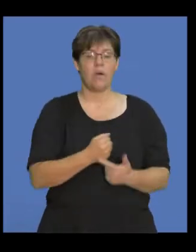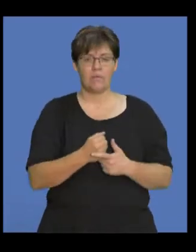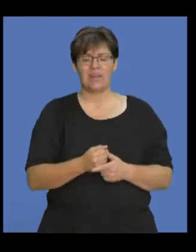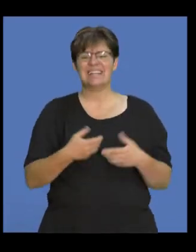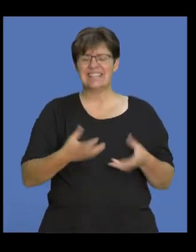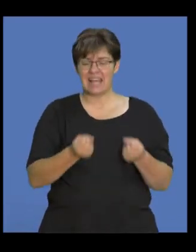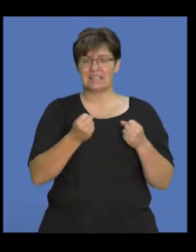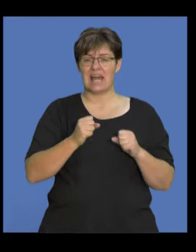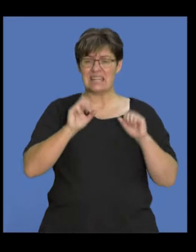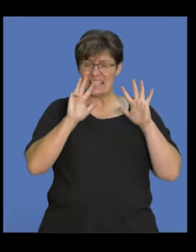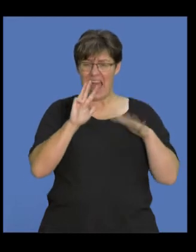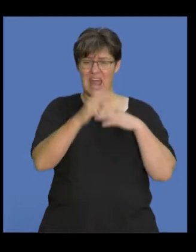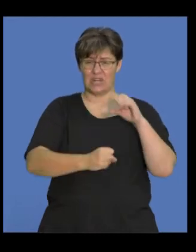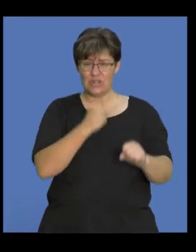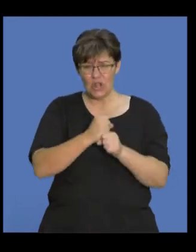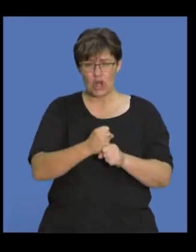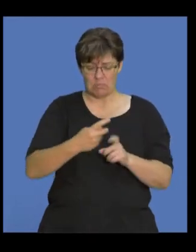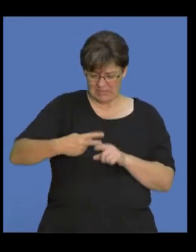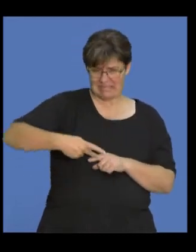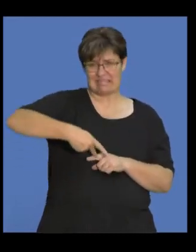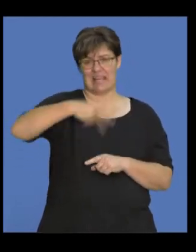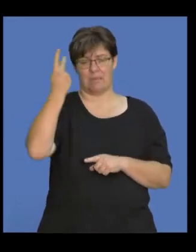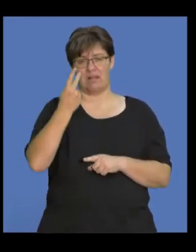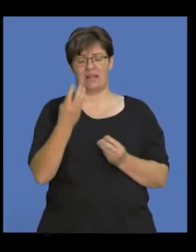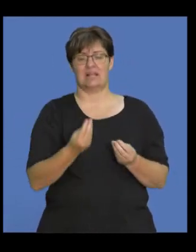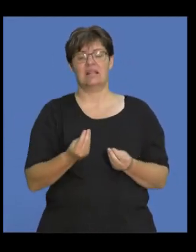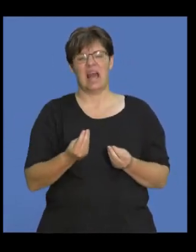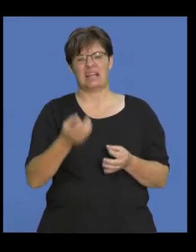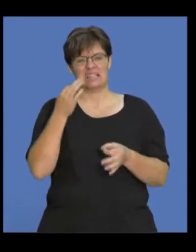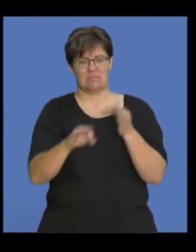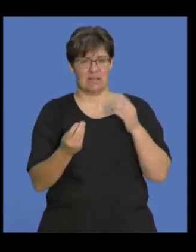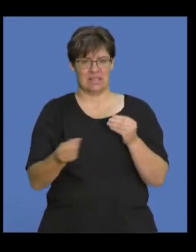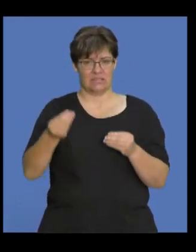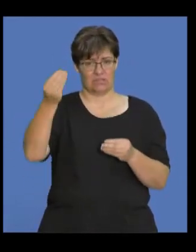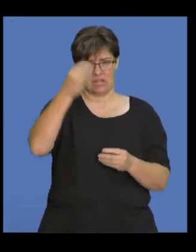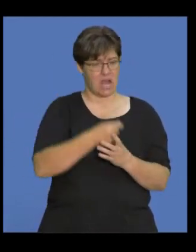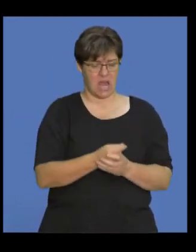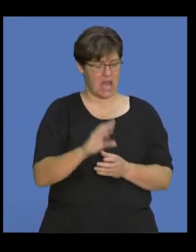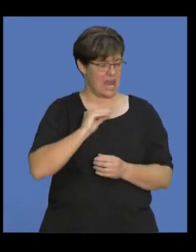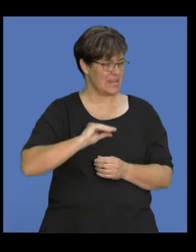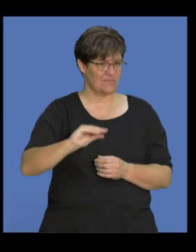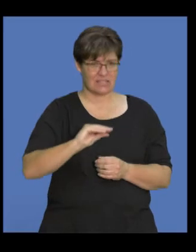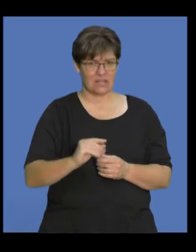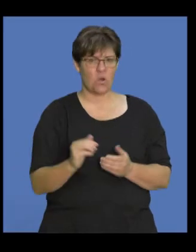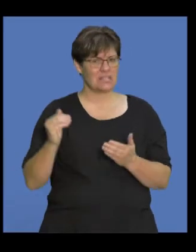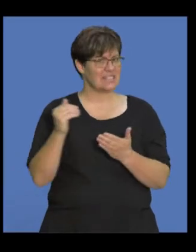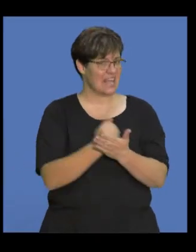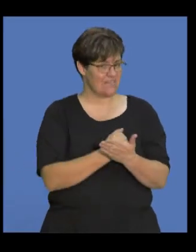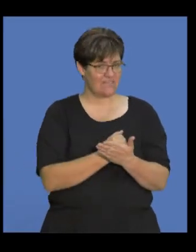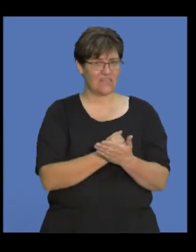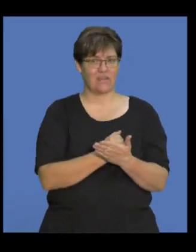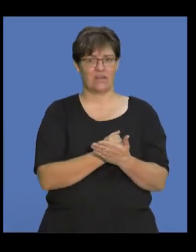for an amount to double up at simple interest. Hey, investments, guys, or saving is really